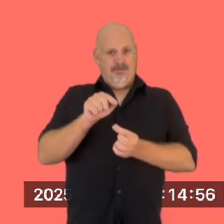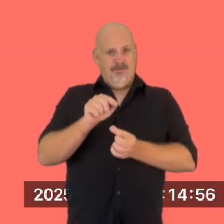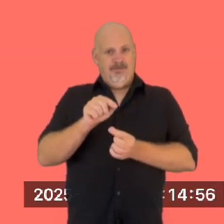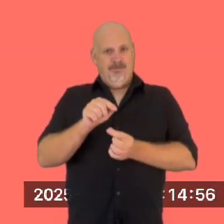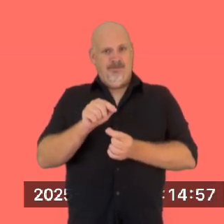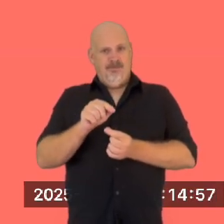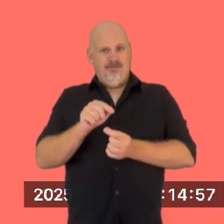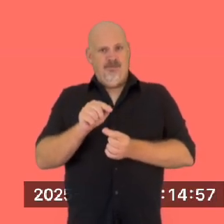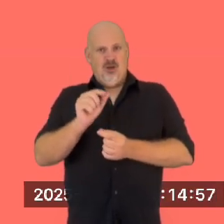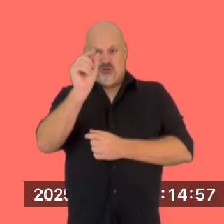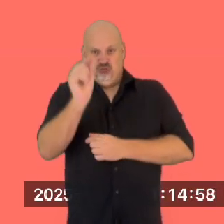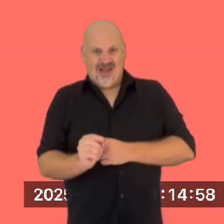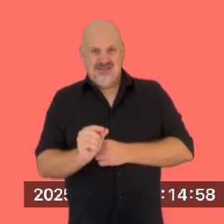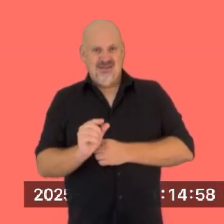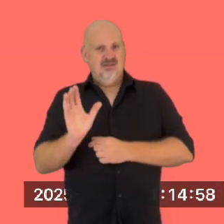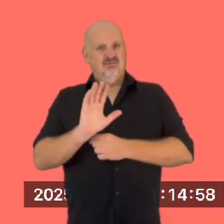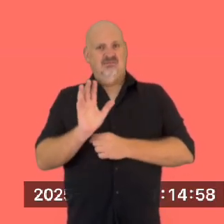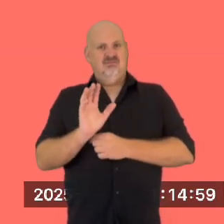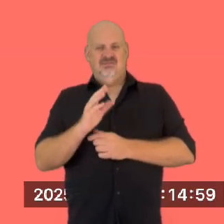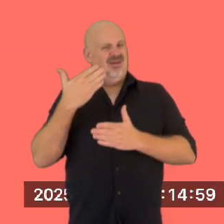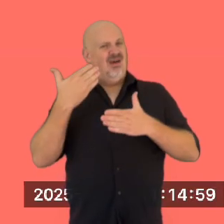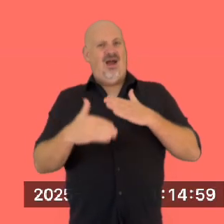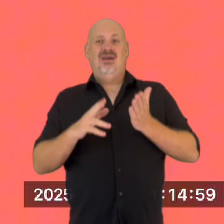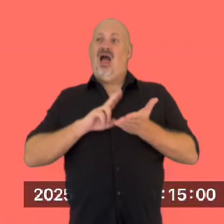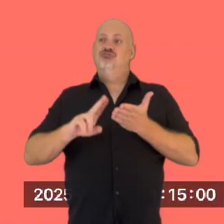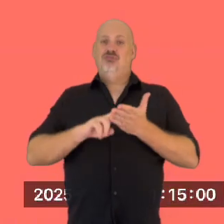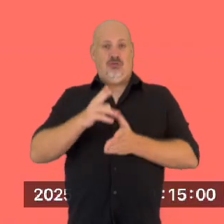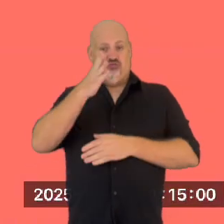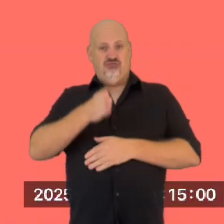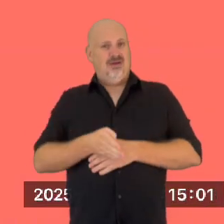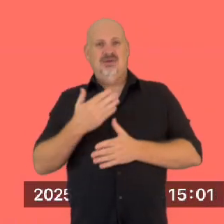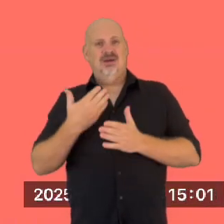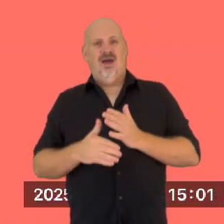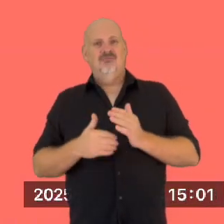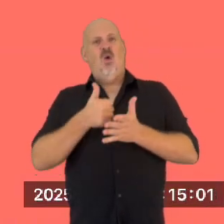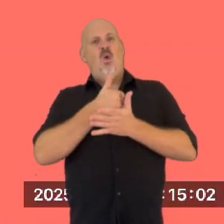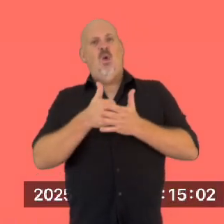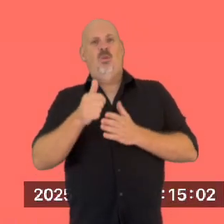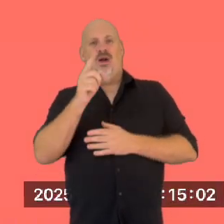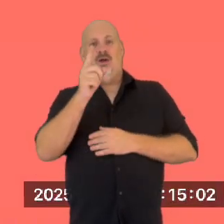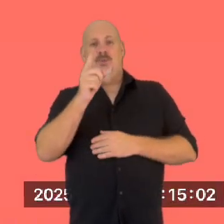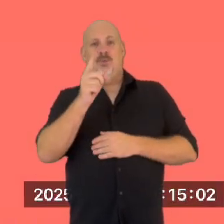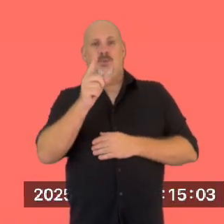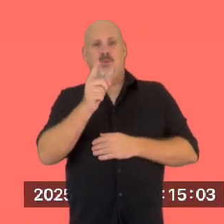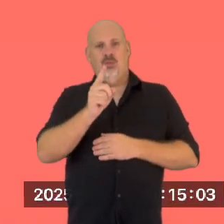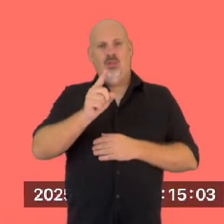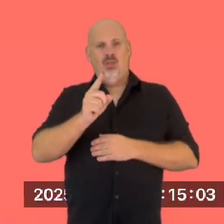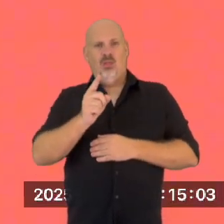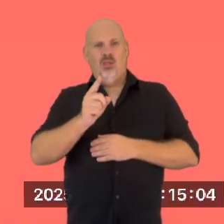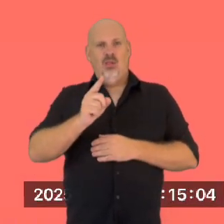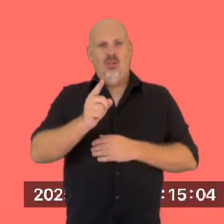And the stems, again, they can be, don't have to be straight. They're never straight in nature. They're always